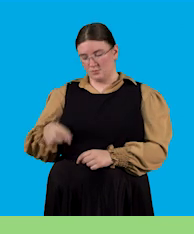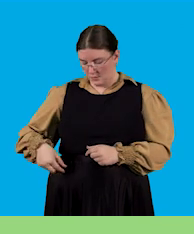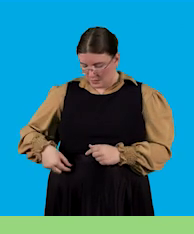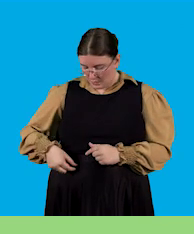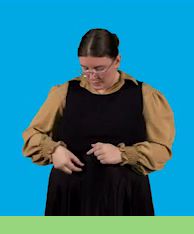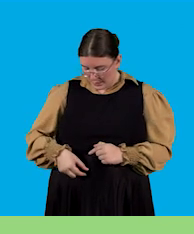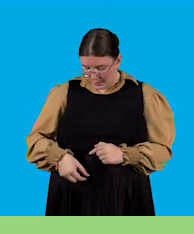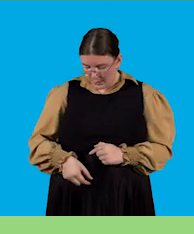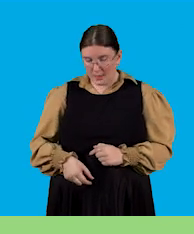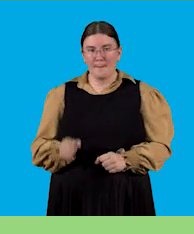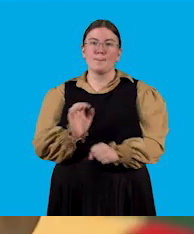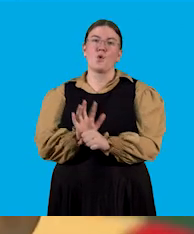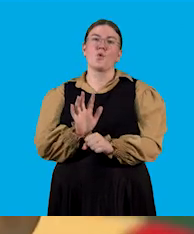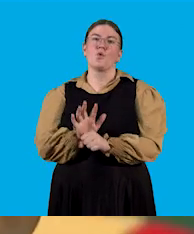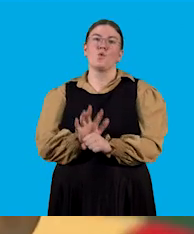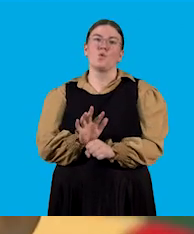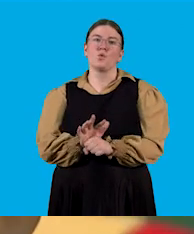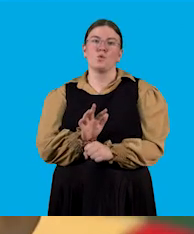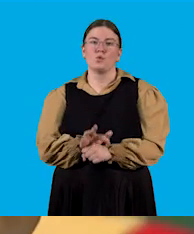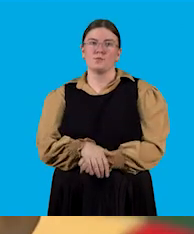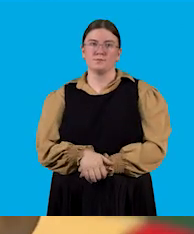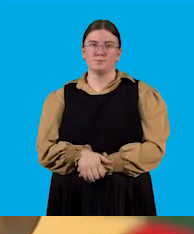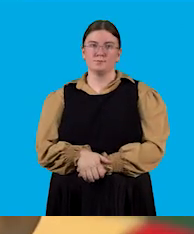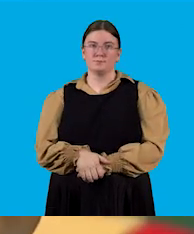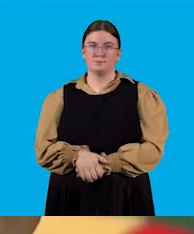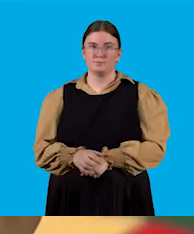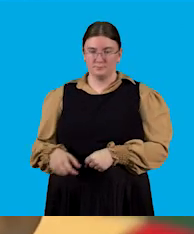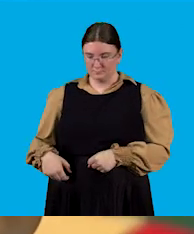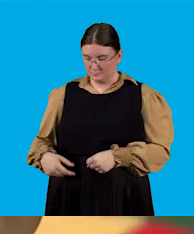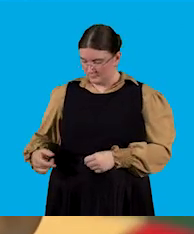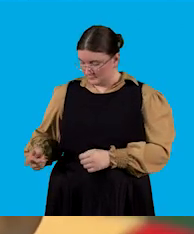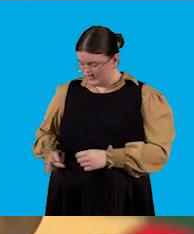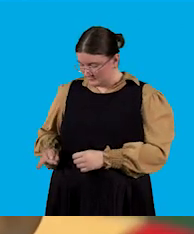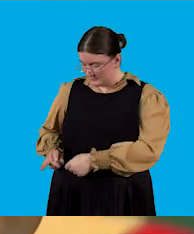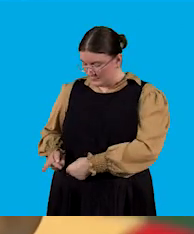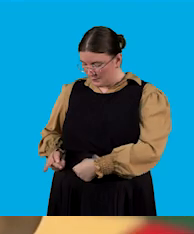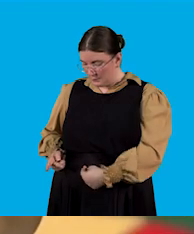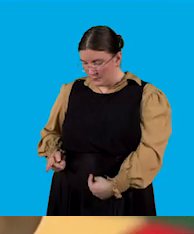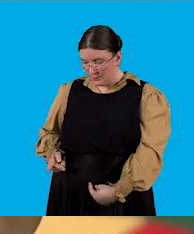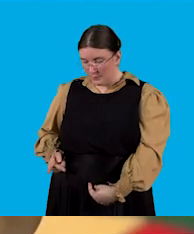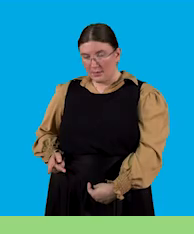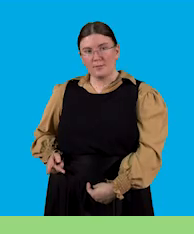is a duct that leads from the kidney to the bladder.